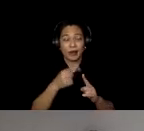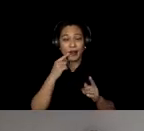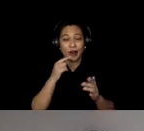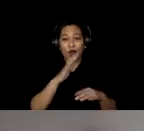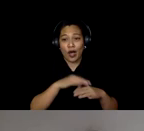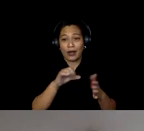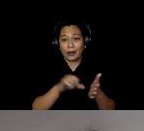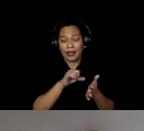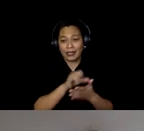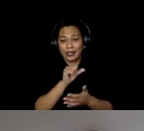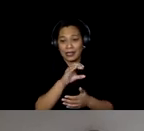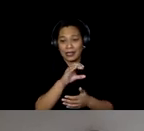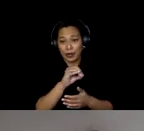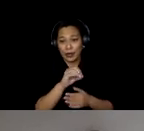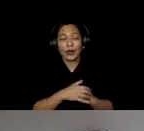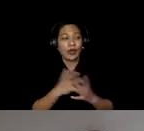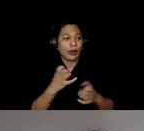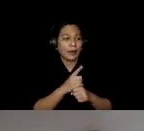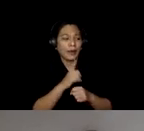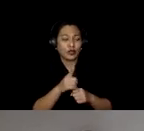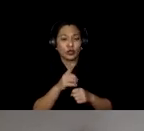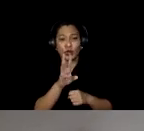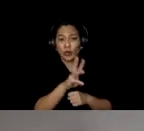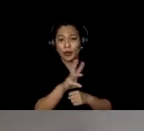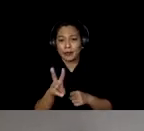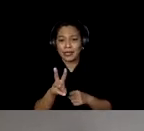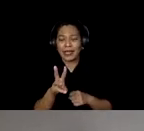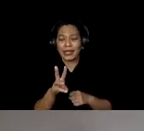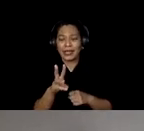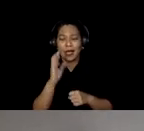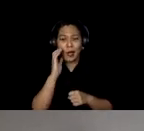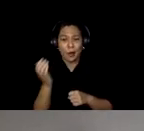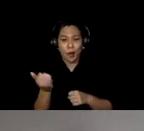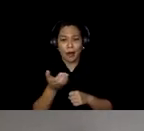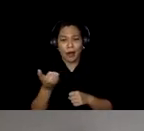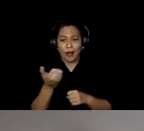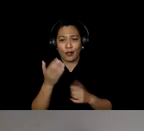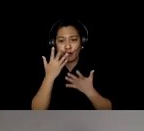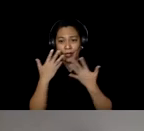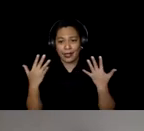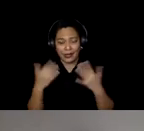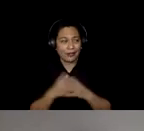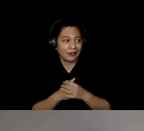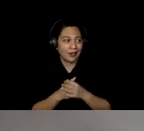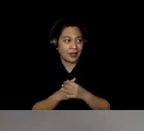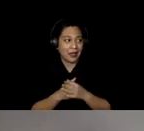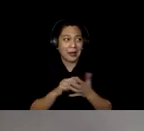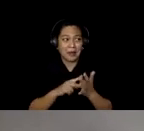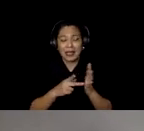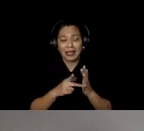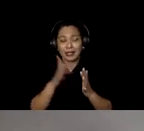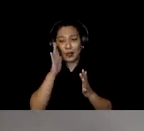you want to make sure your website is mobile friendly. So That just means that your website works on mobile